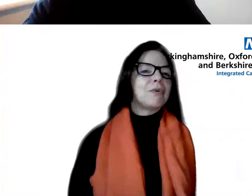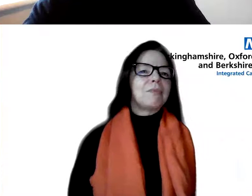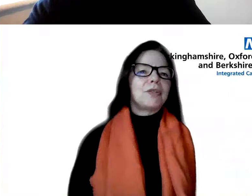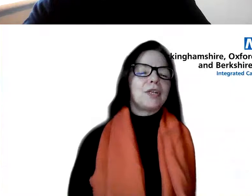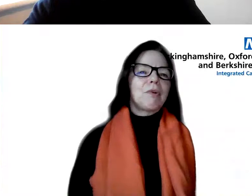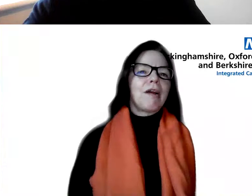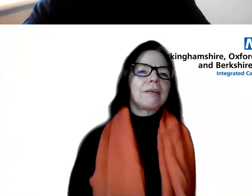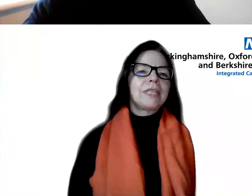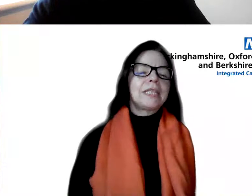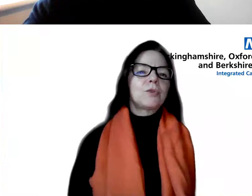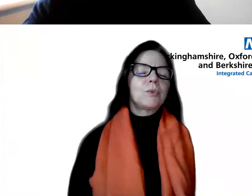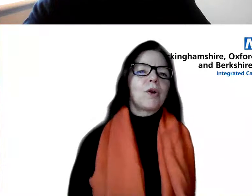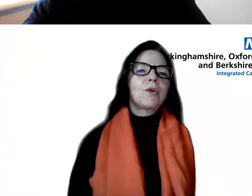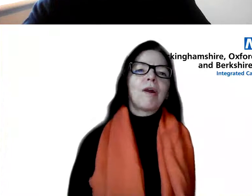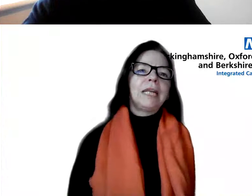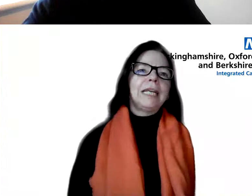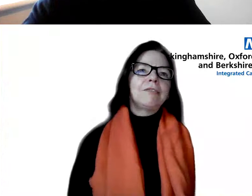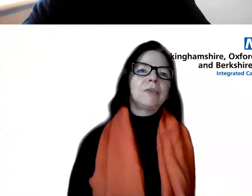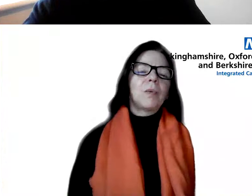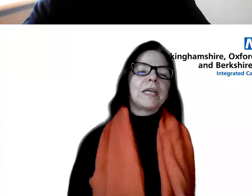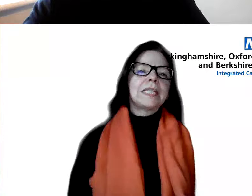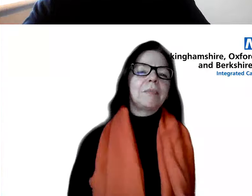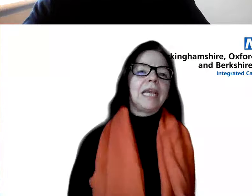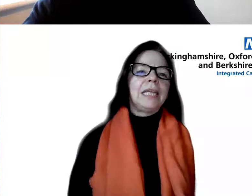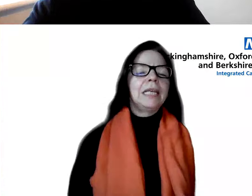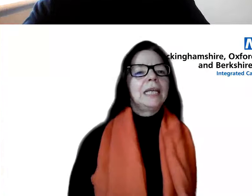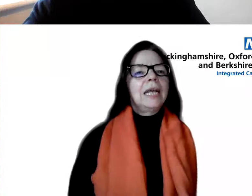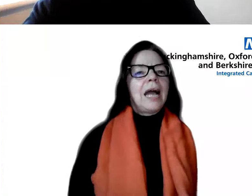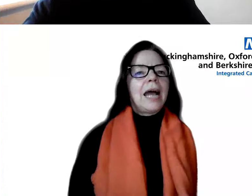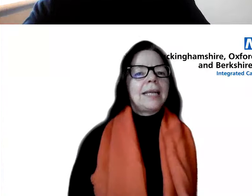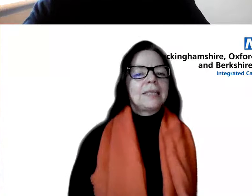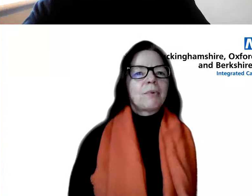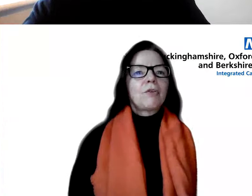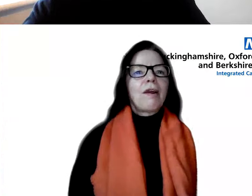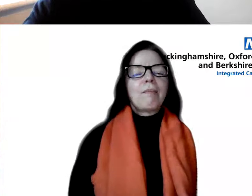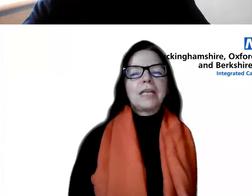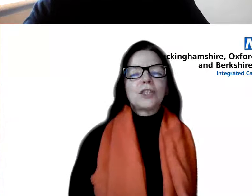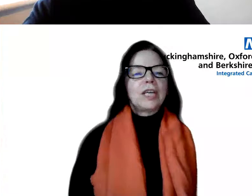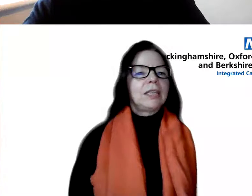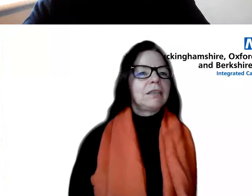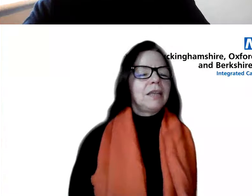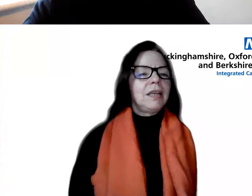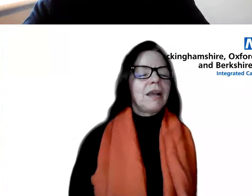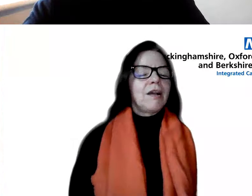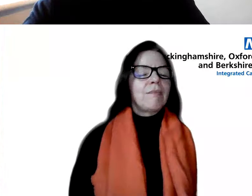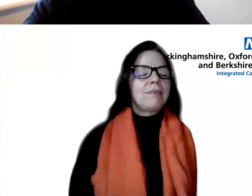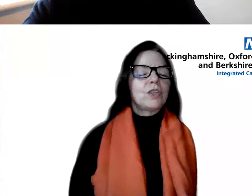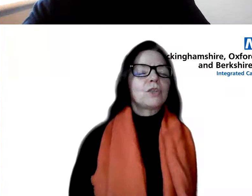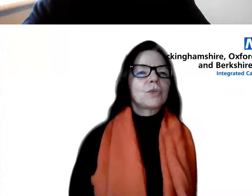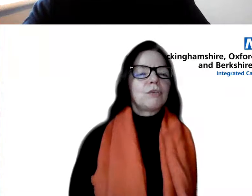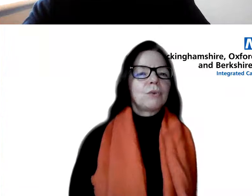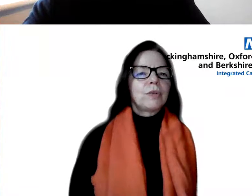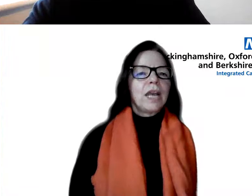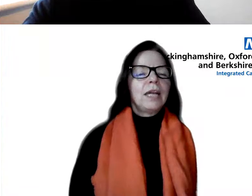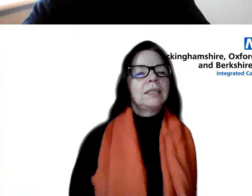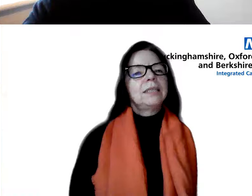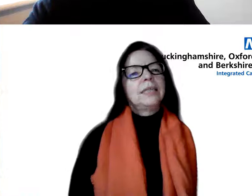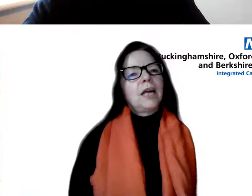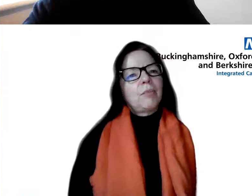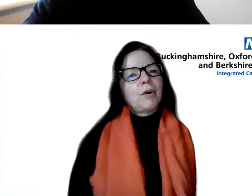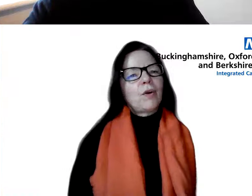myself. So I'm Jeannie Brown. I'm the digital program lead for the Bob ICB and program managing the digital